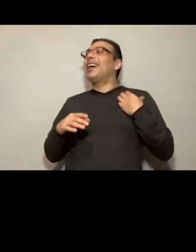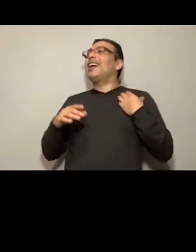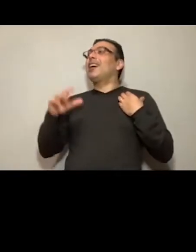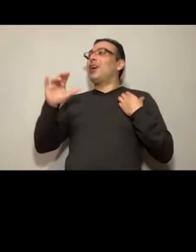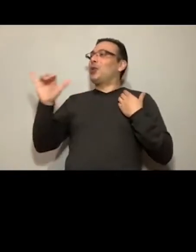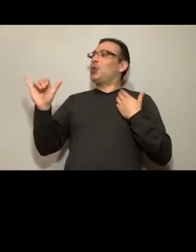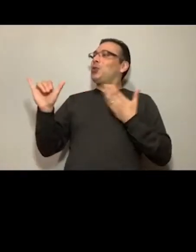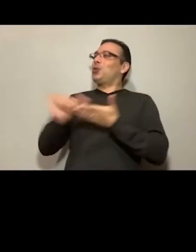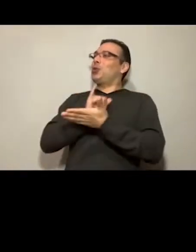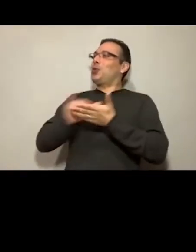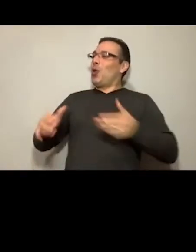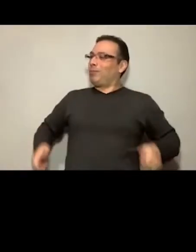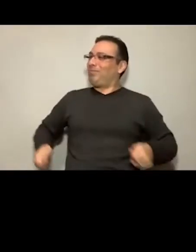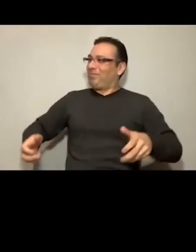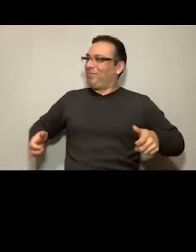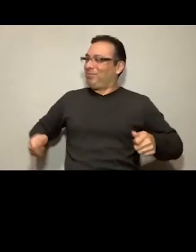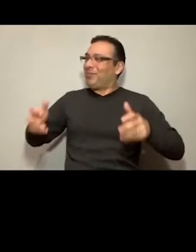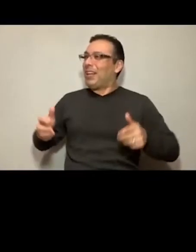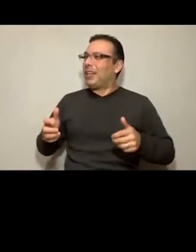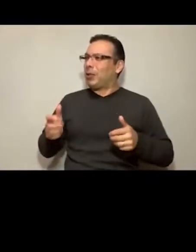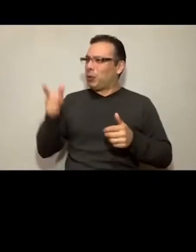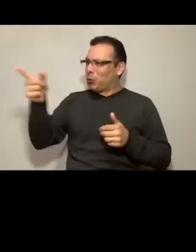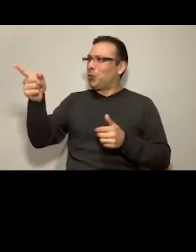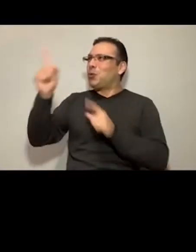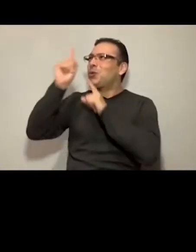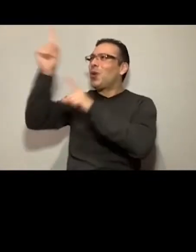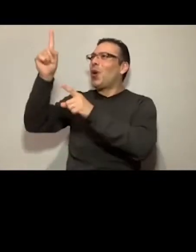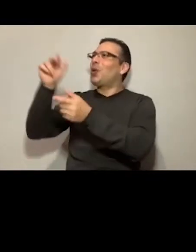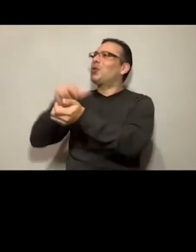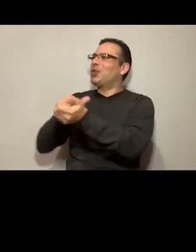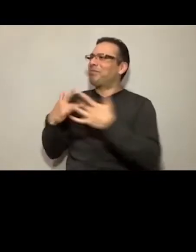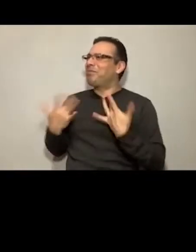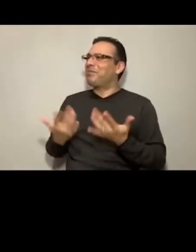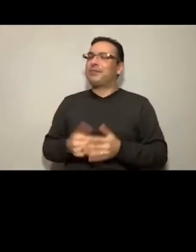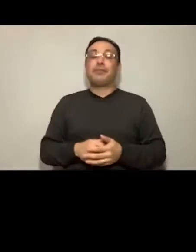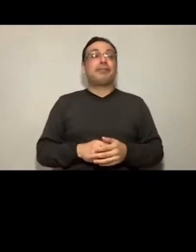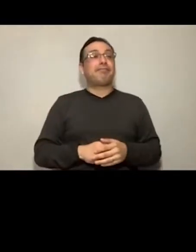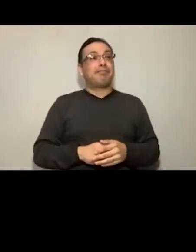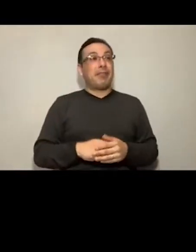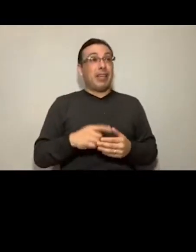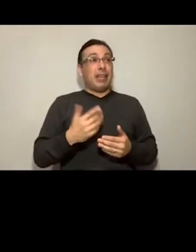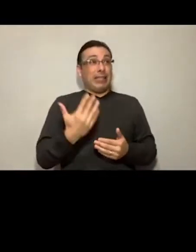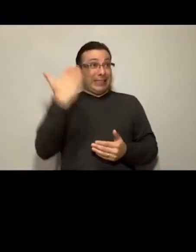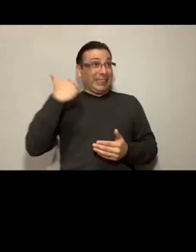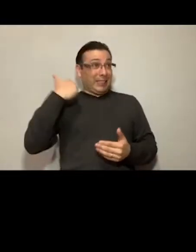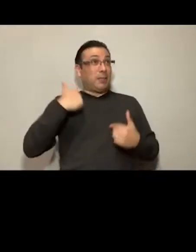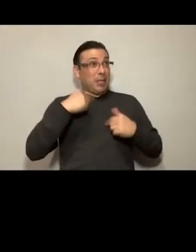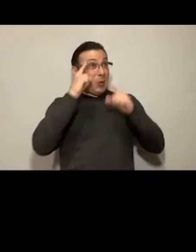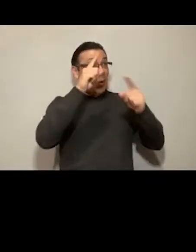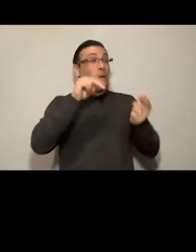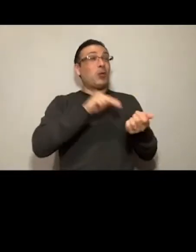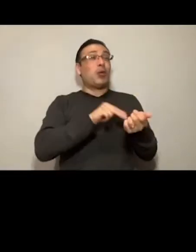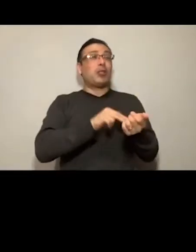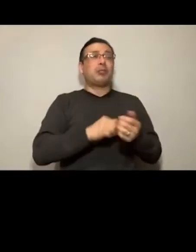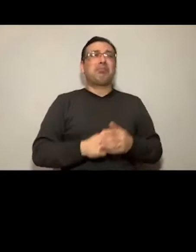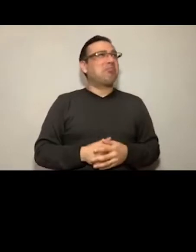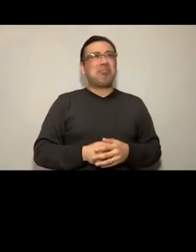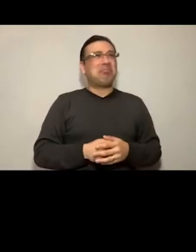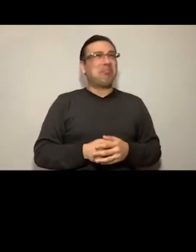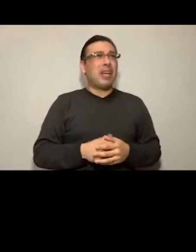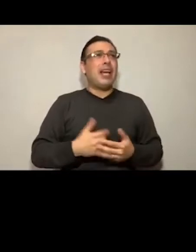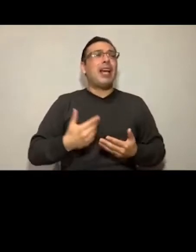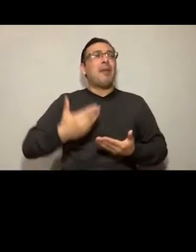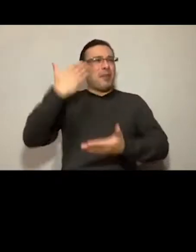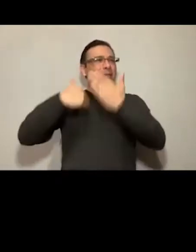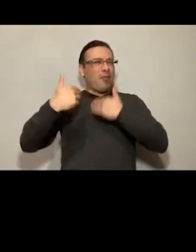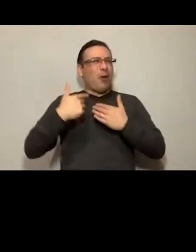you want to become a nurse? You know, I actually didn't always want to be a nurse. I think a long time ago, we had